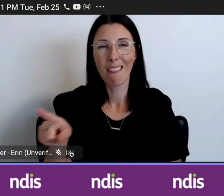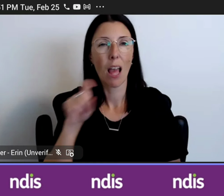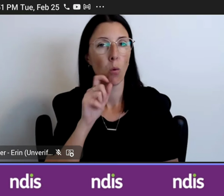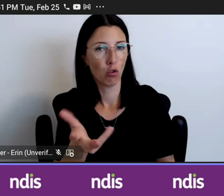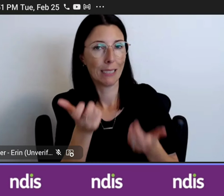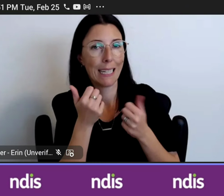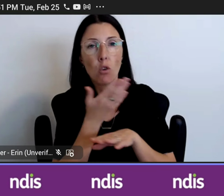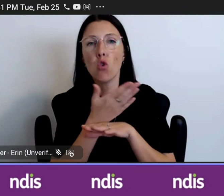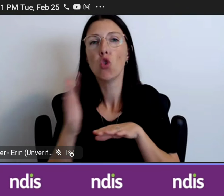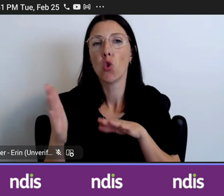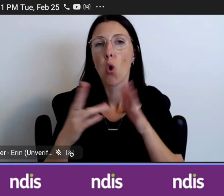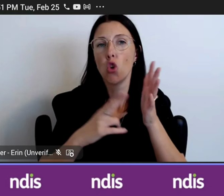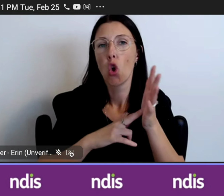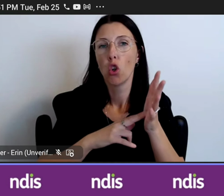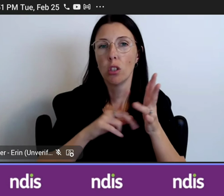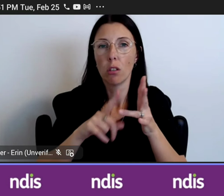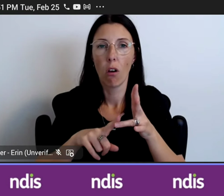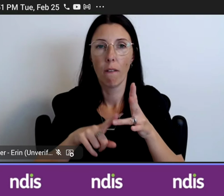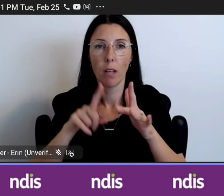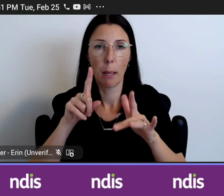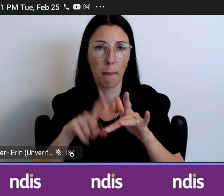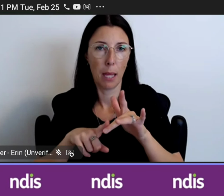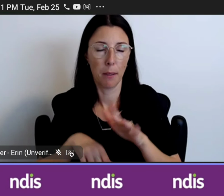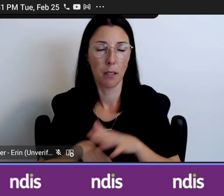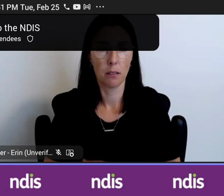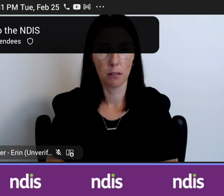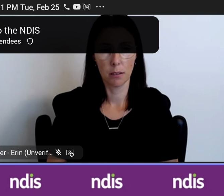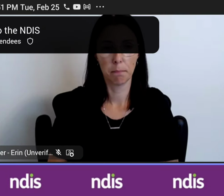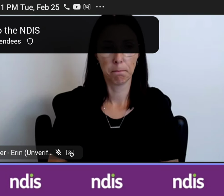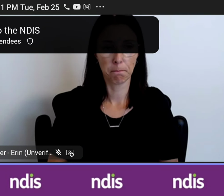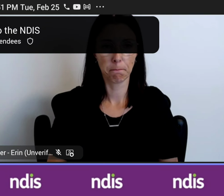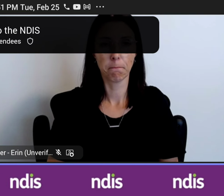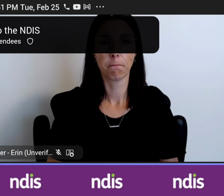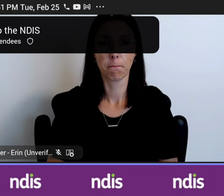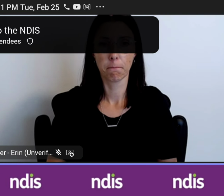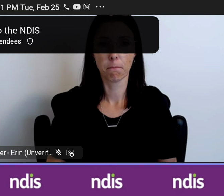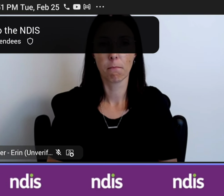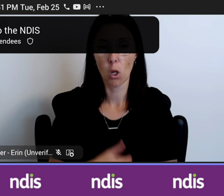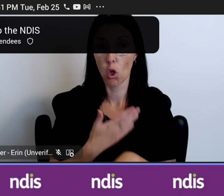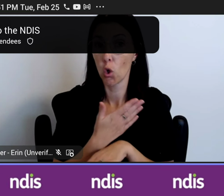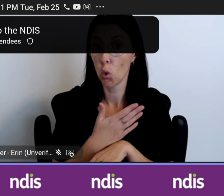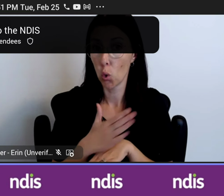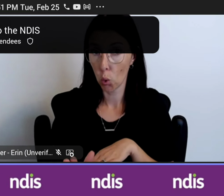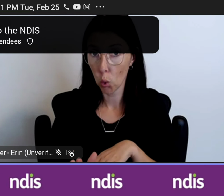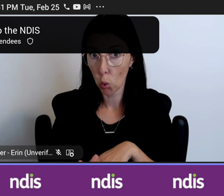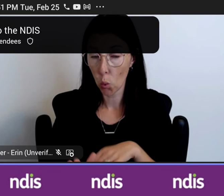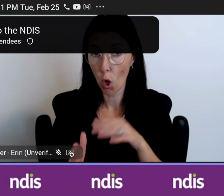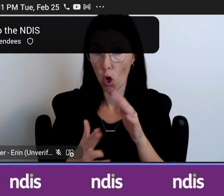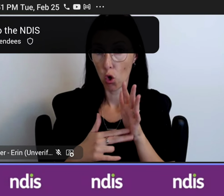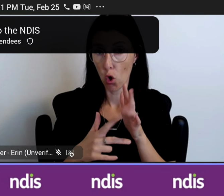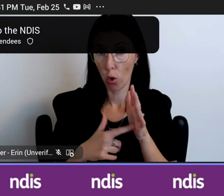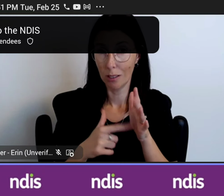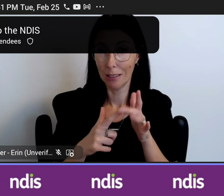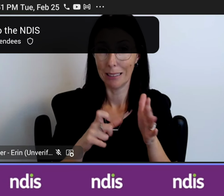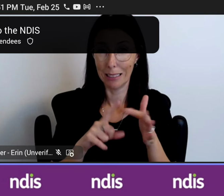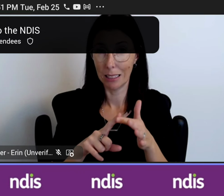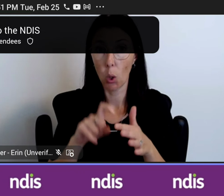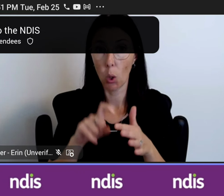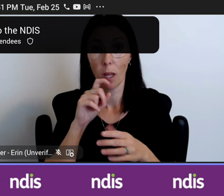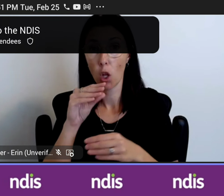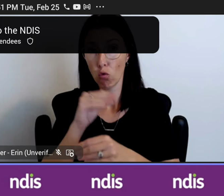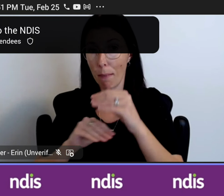impairments. So this new notice will replace any previous notice of impairments that they have